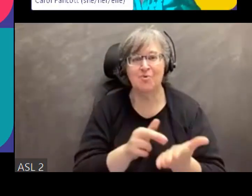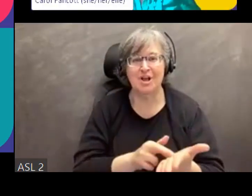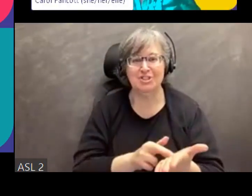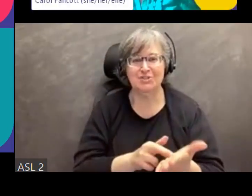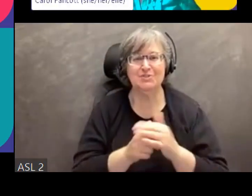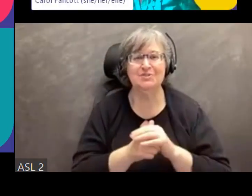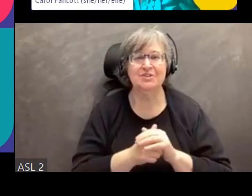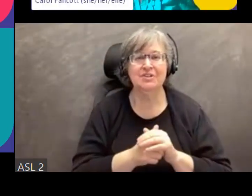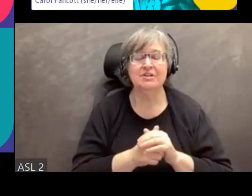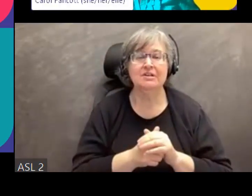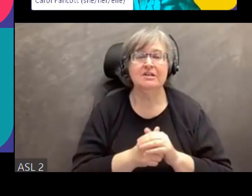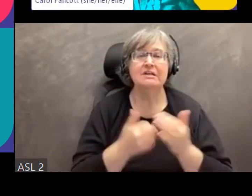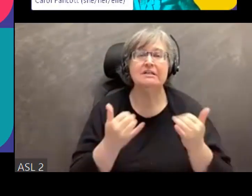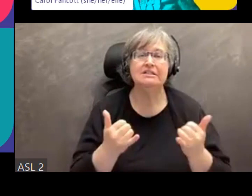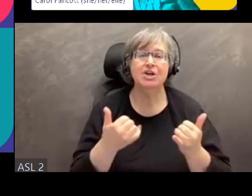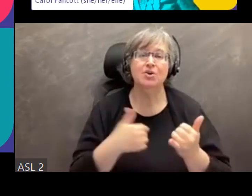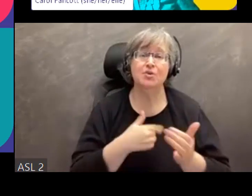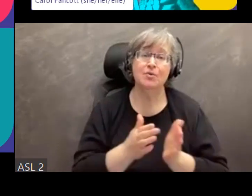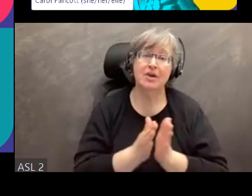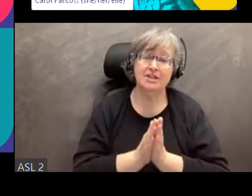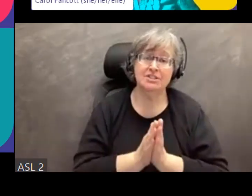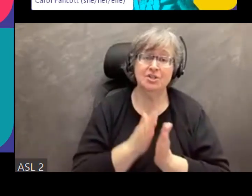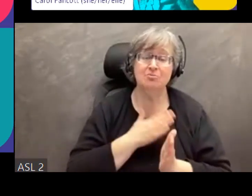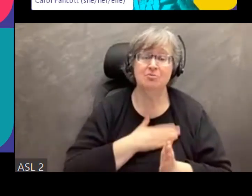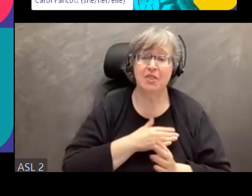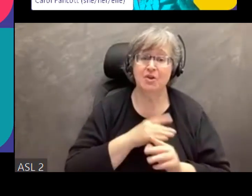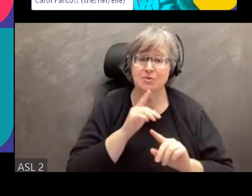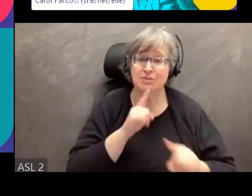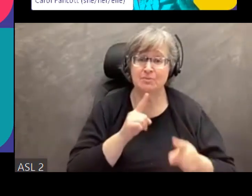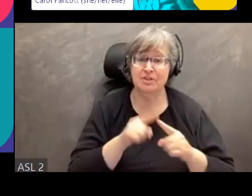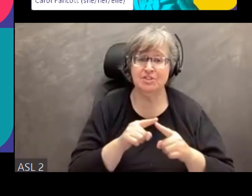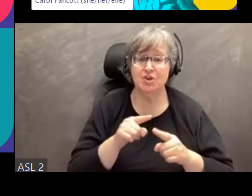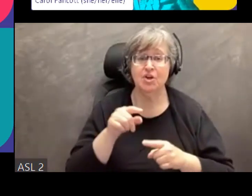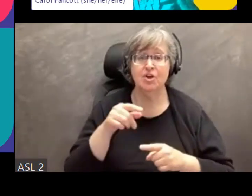how to register. And in closing, we do ask